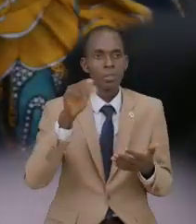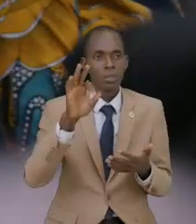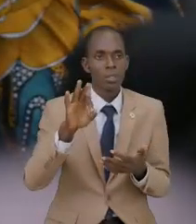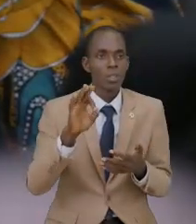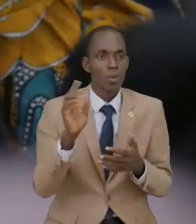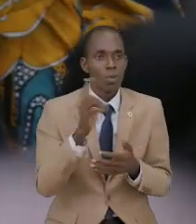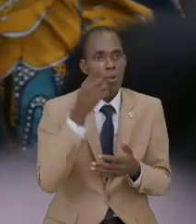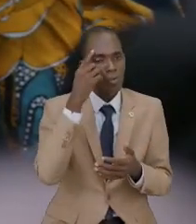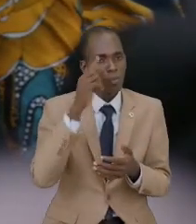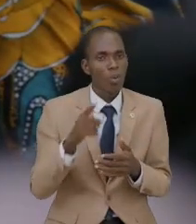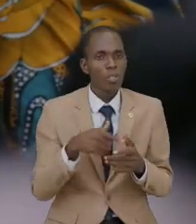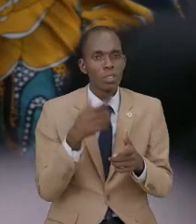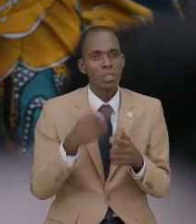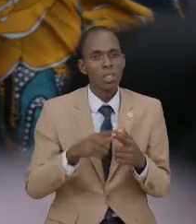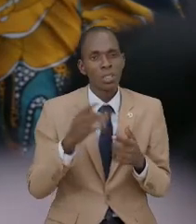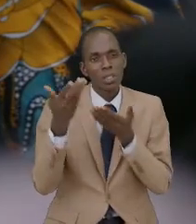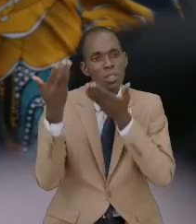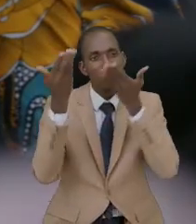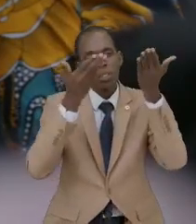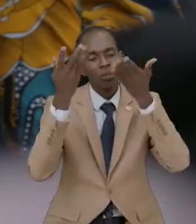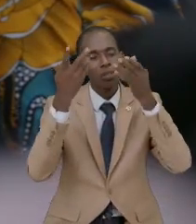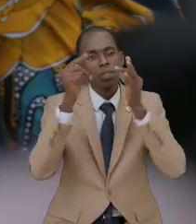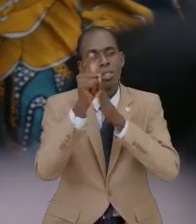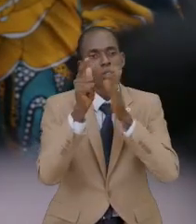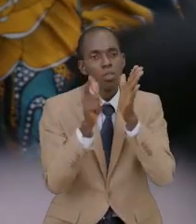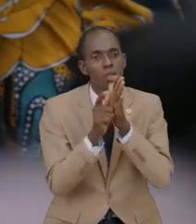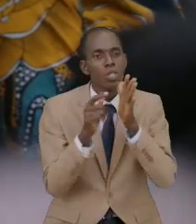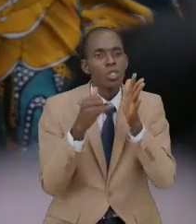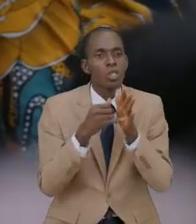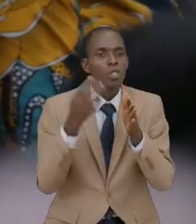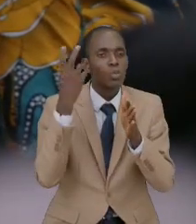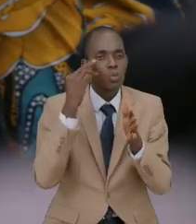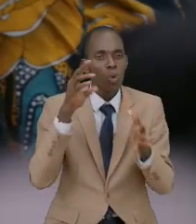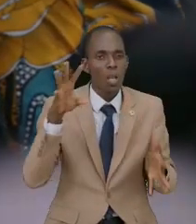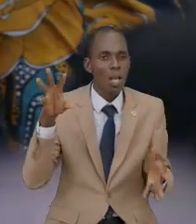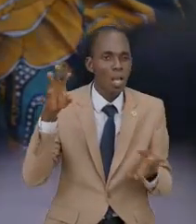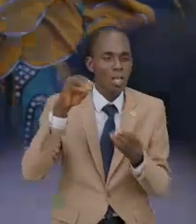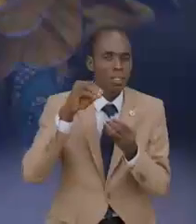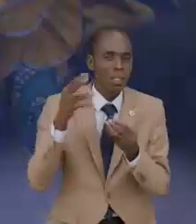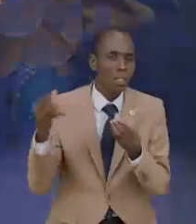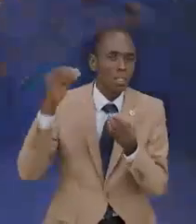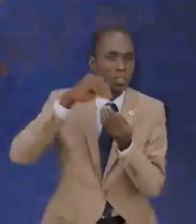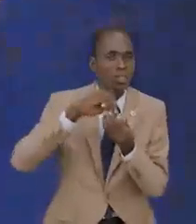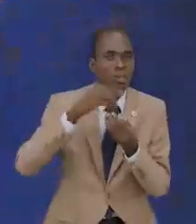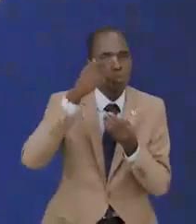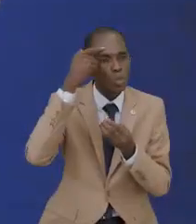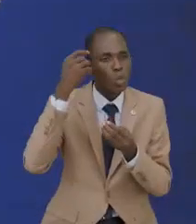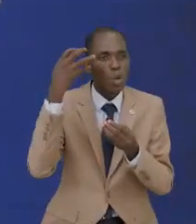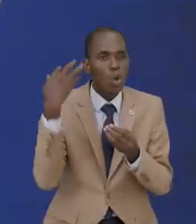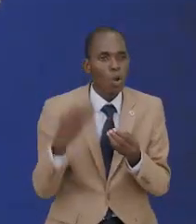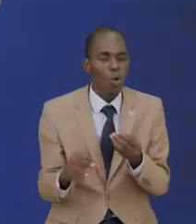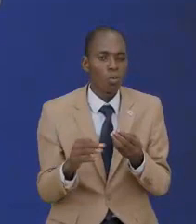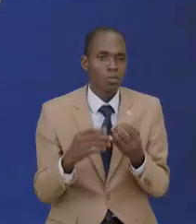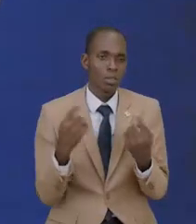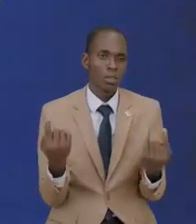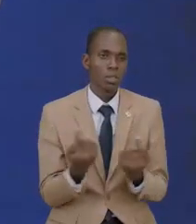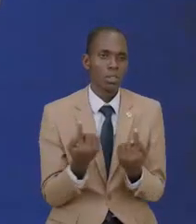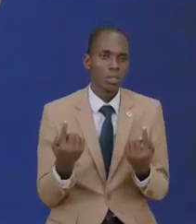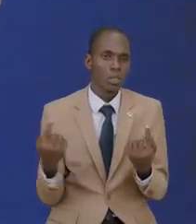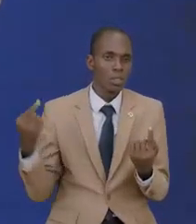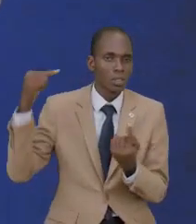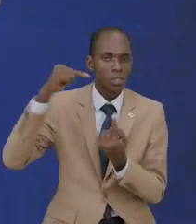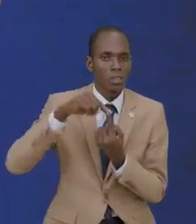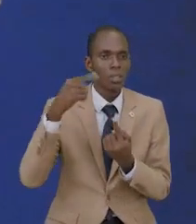then serveth the law? It was added because of transgression, till the